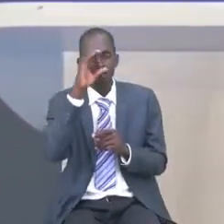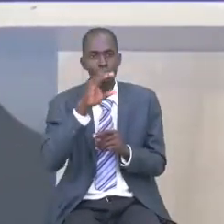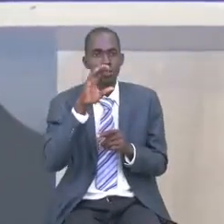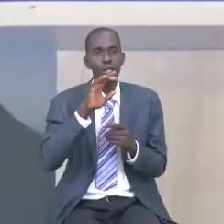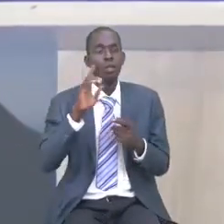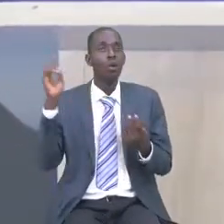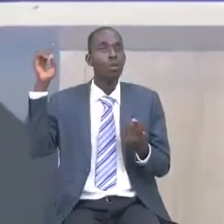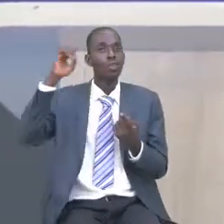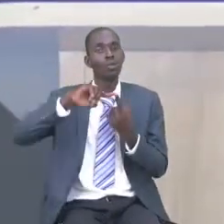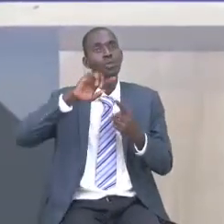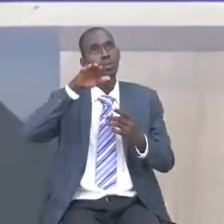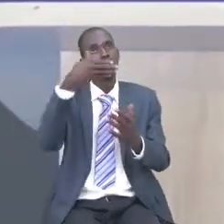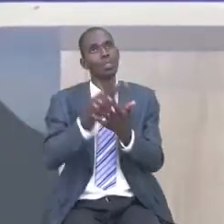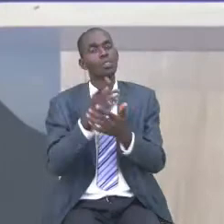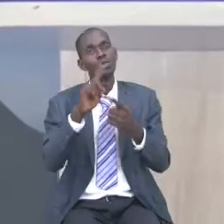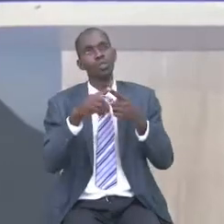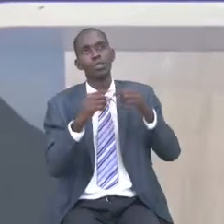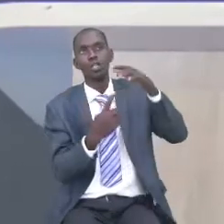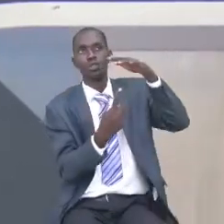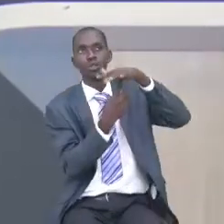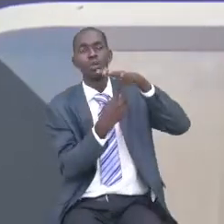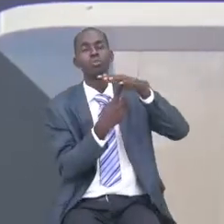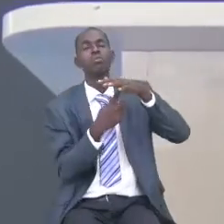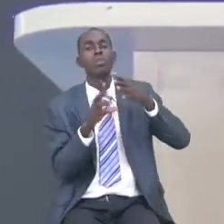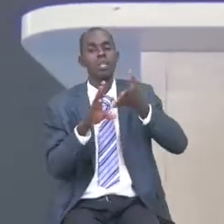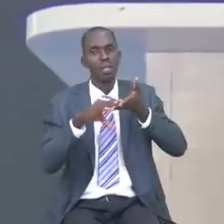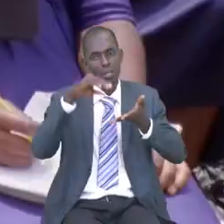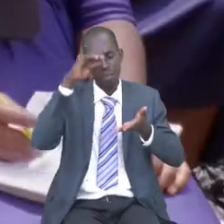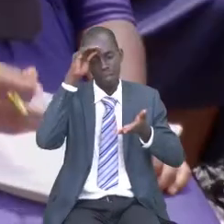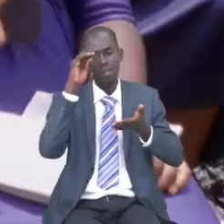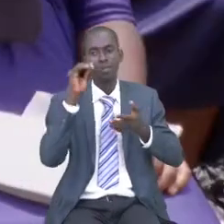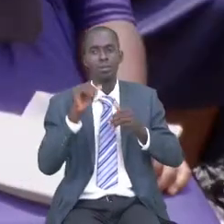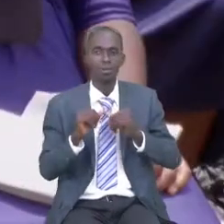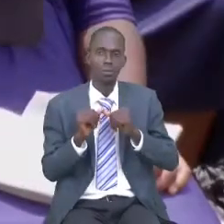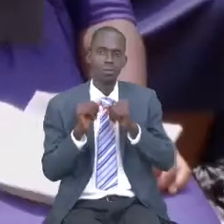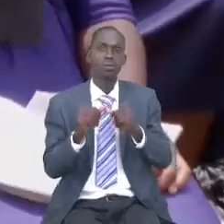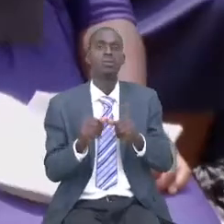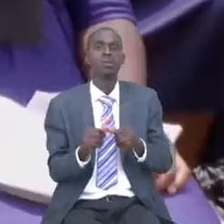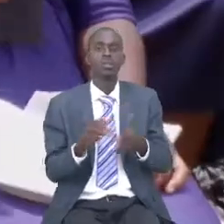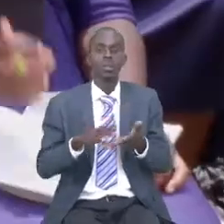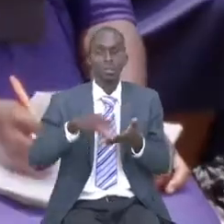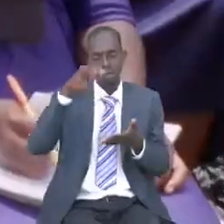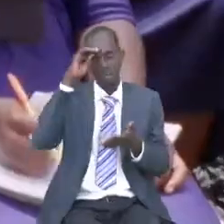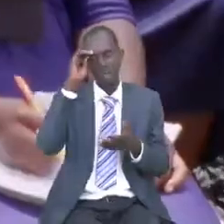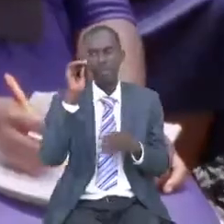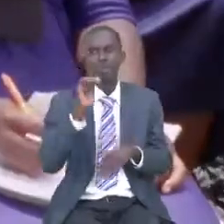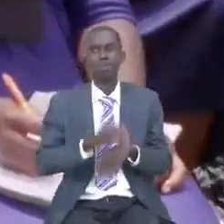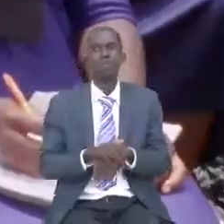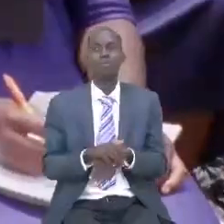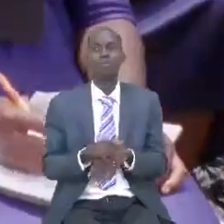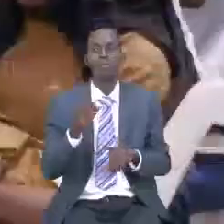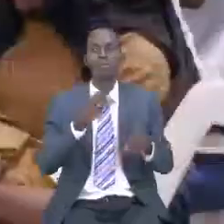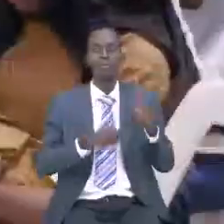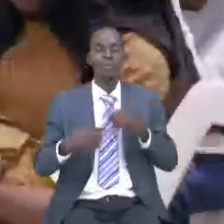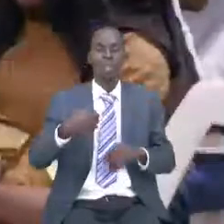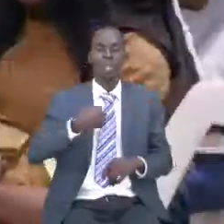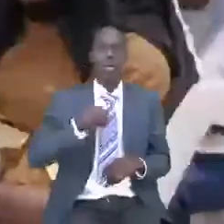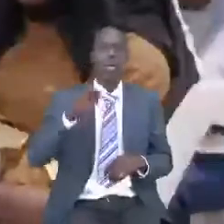peak, learning, you'll get there. I will get